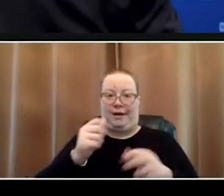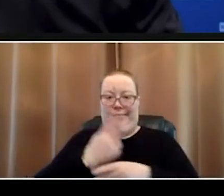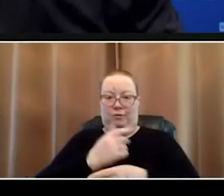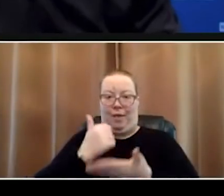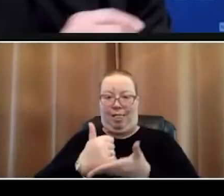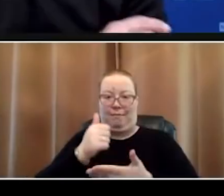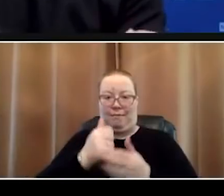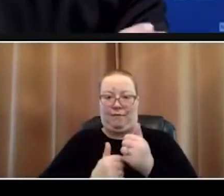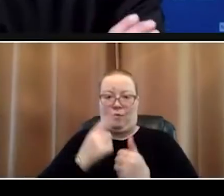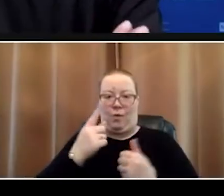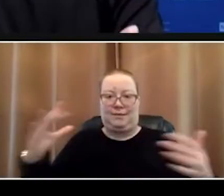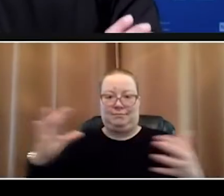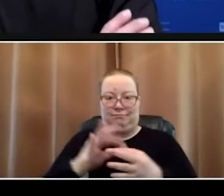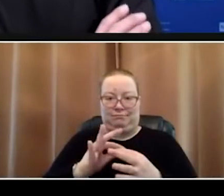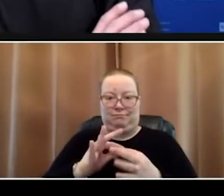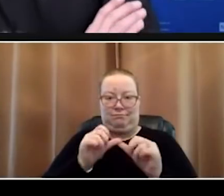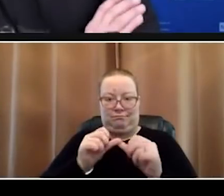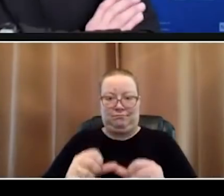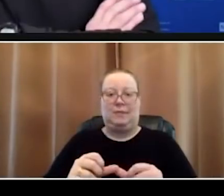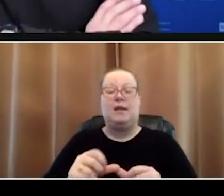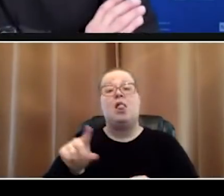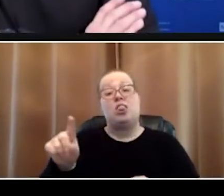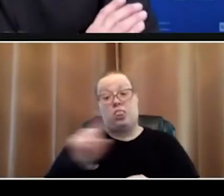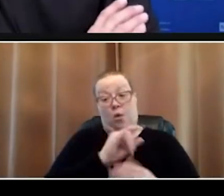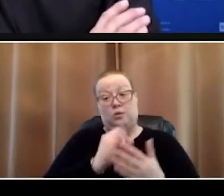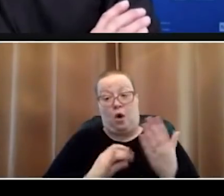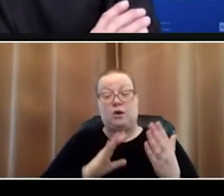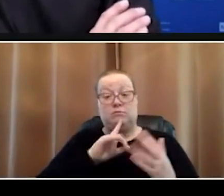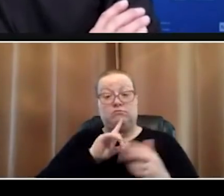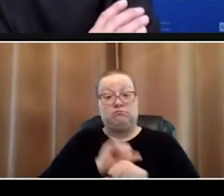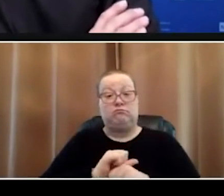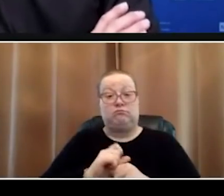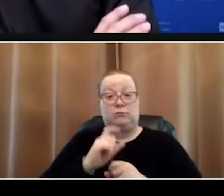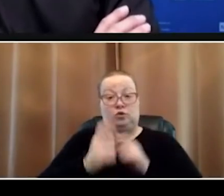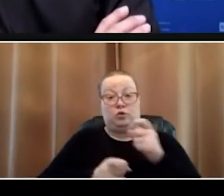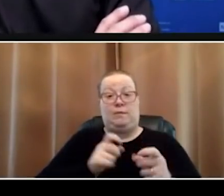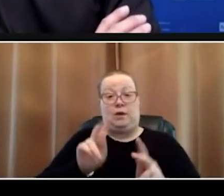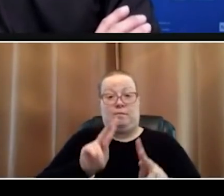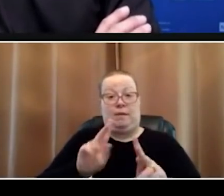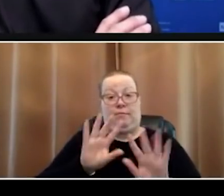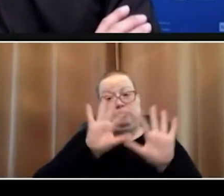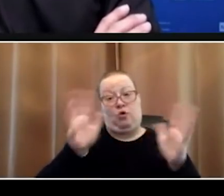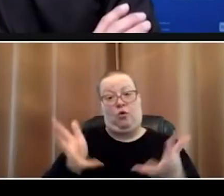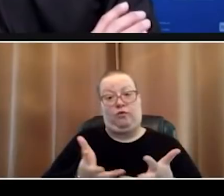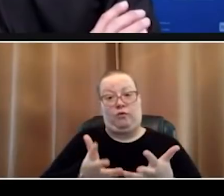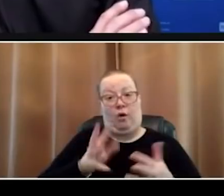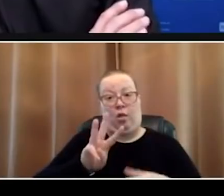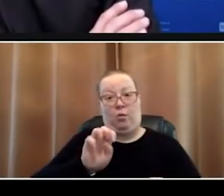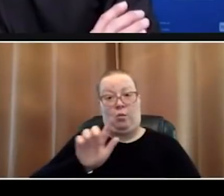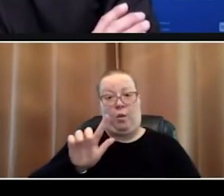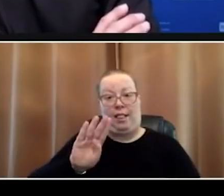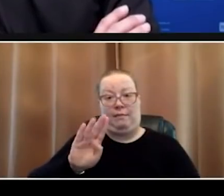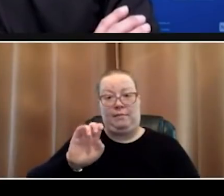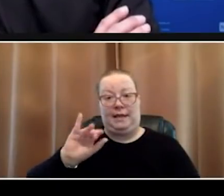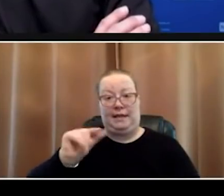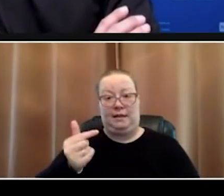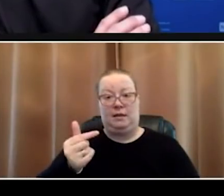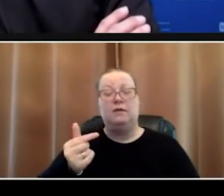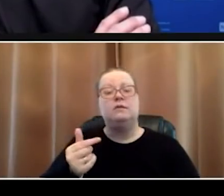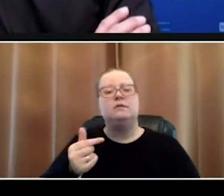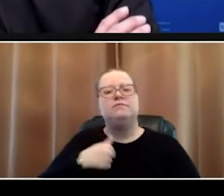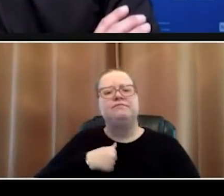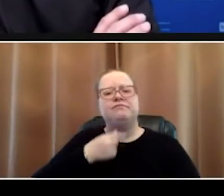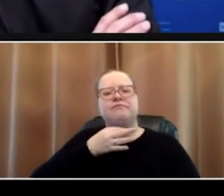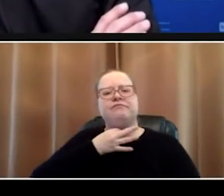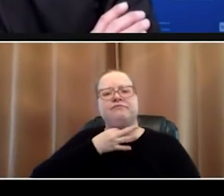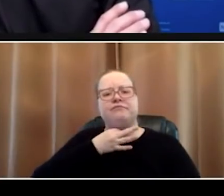those artists, in fact, are contributing to people's overall well-being. I'm wondering if there's anything else